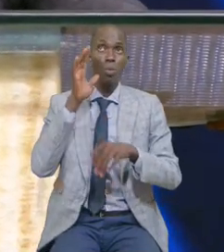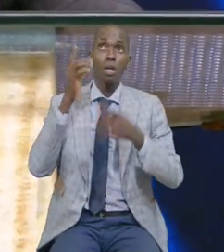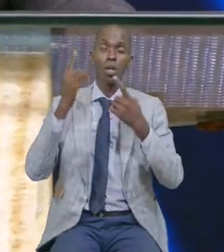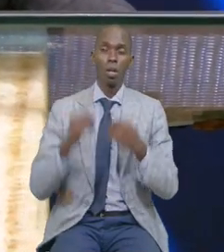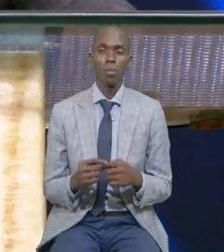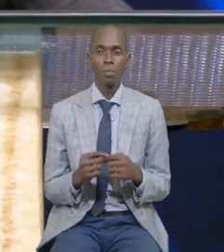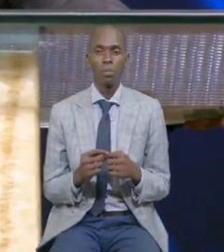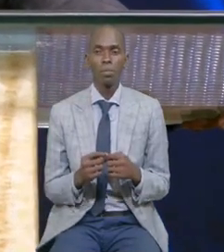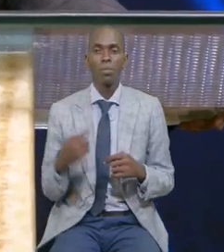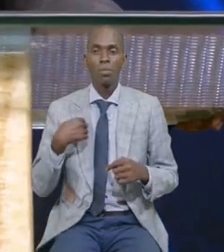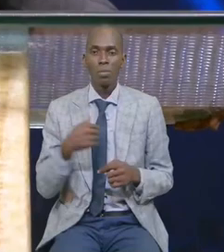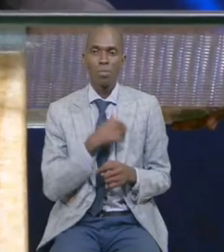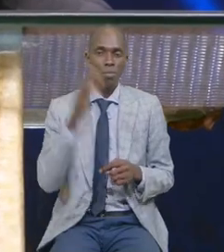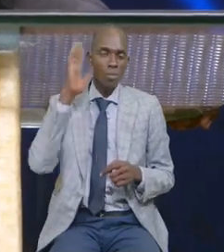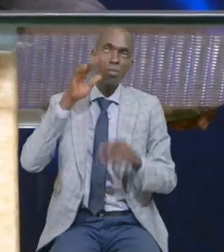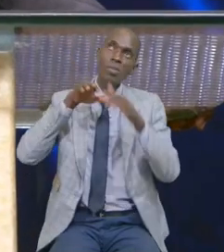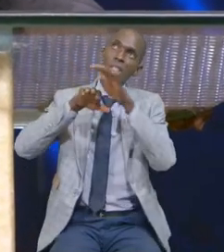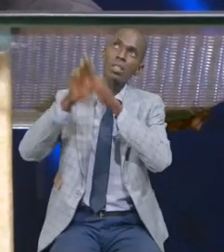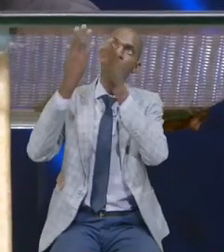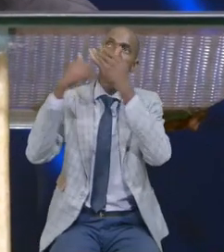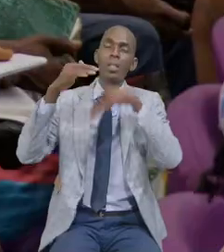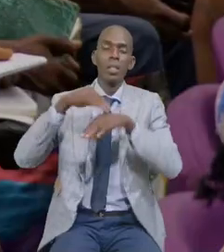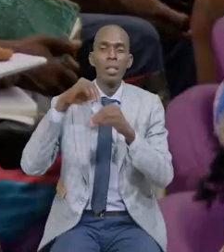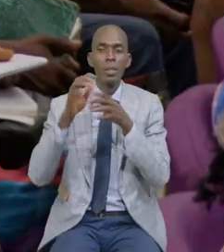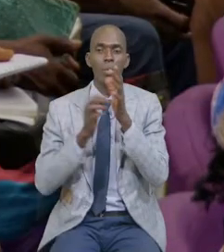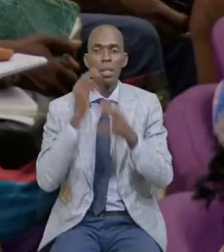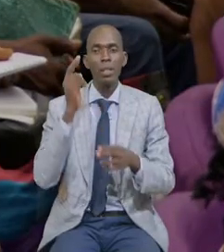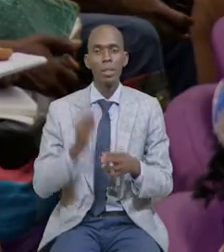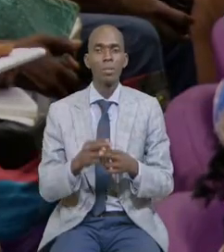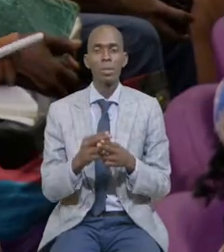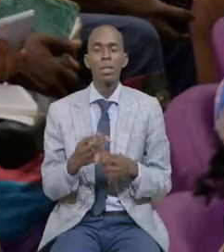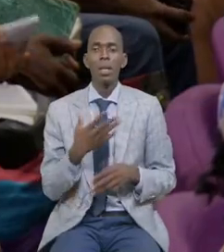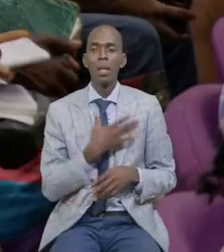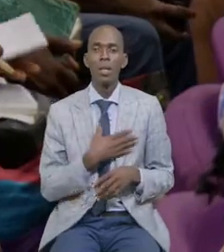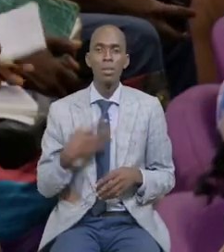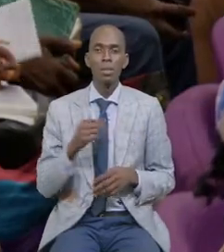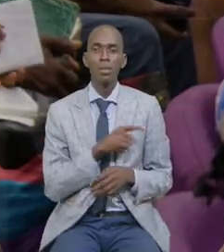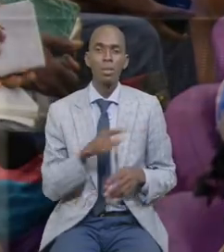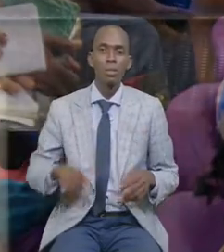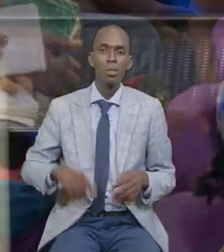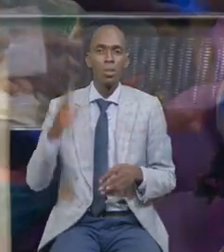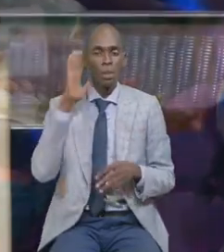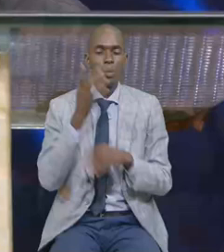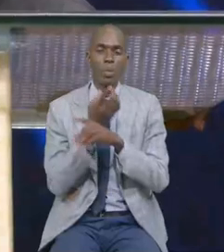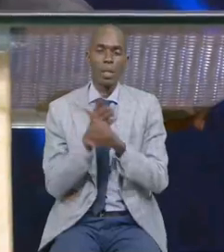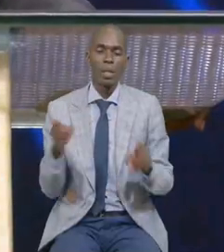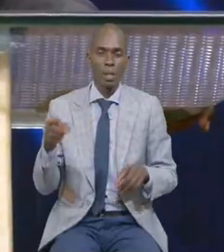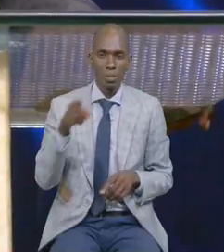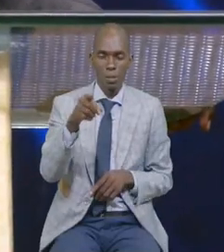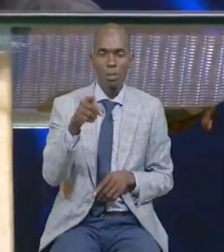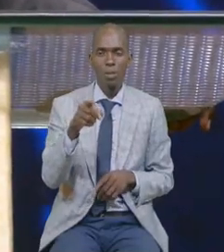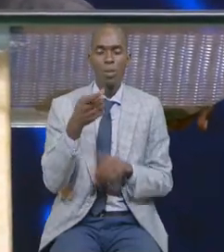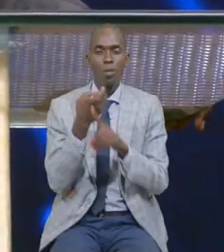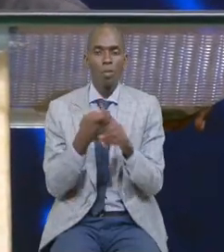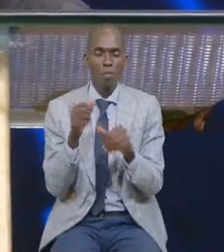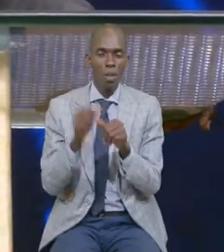will come, we'll get to heaven in Jesus' name. And the Lord will deliver you from